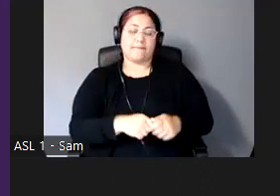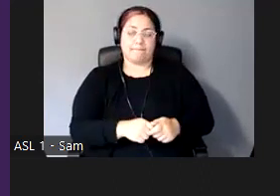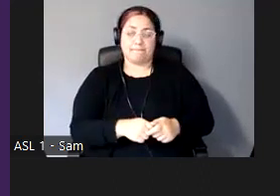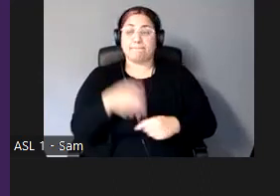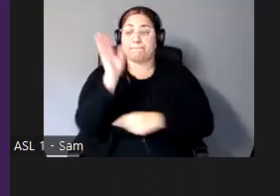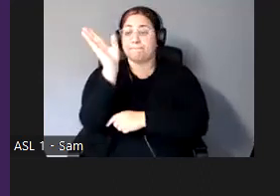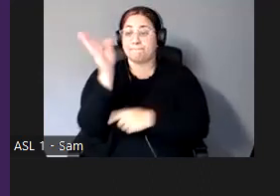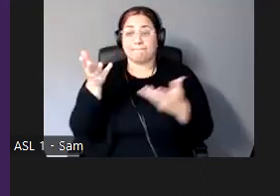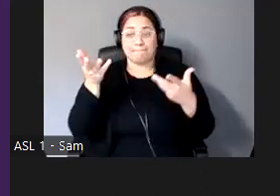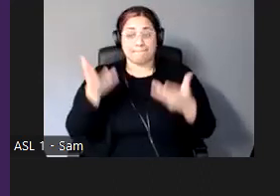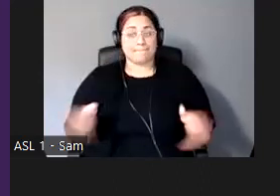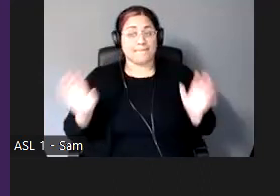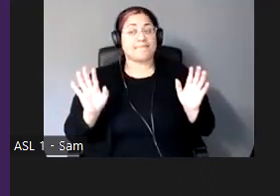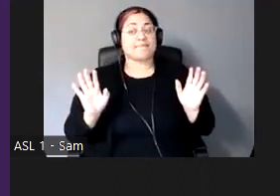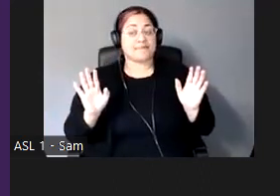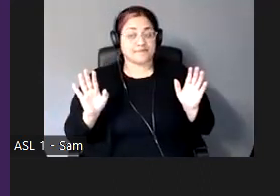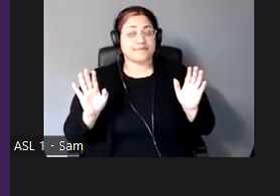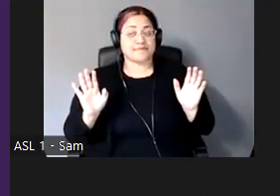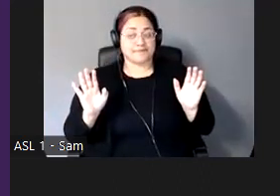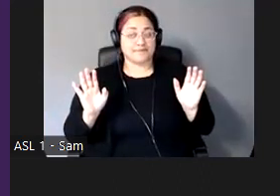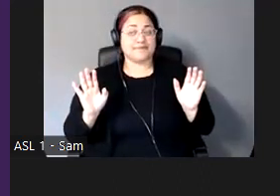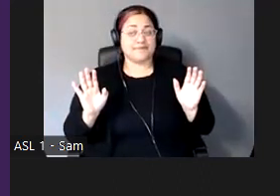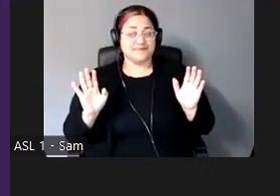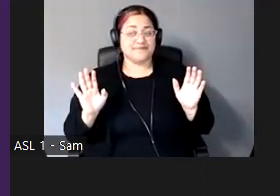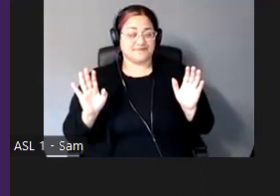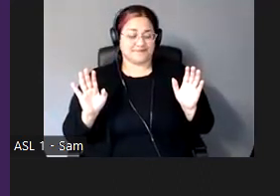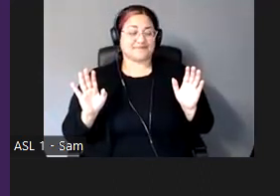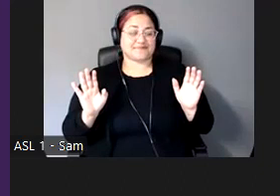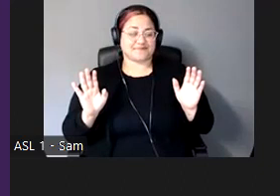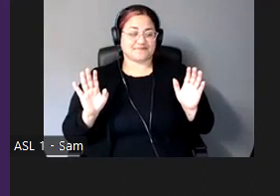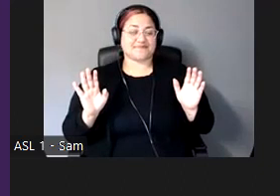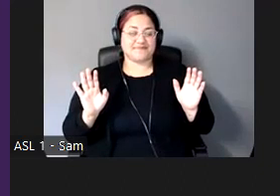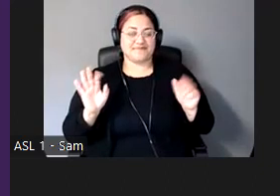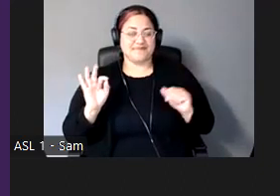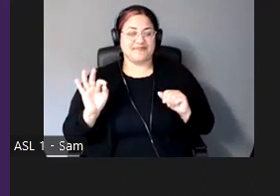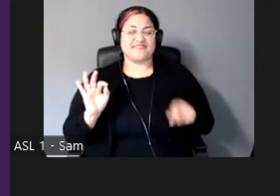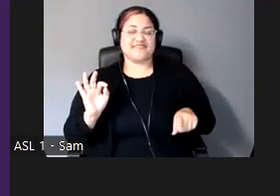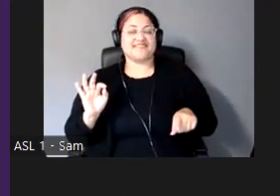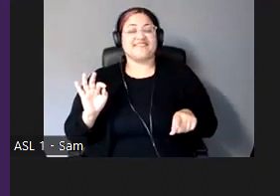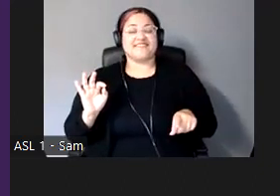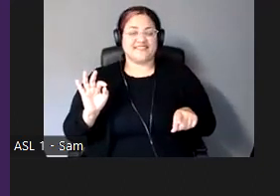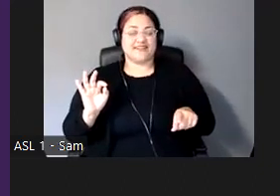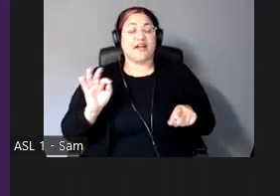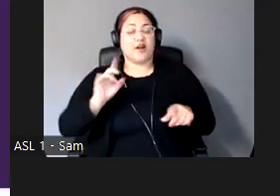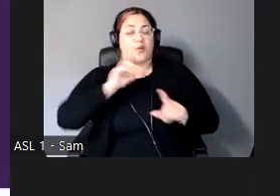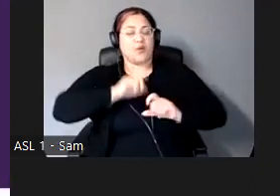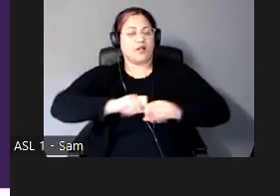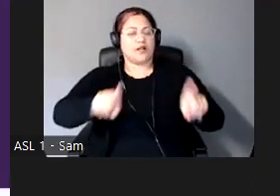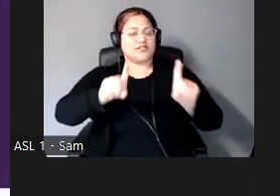people to complete a short evaluation just to let us know your feedback on today's session.